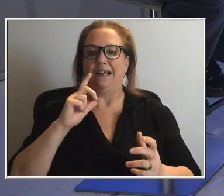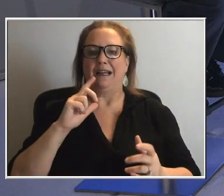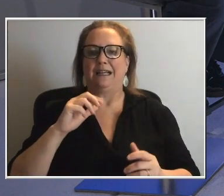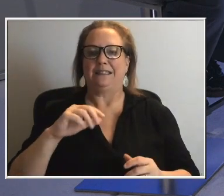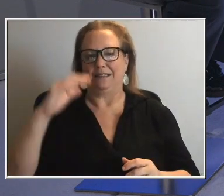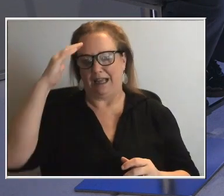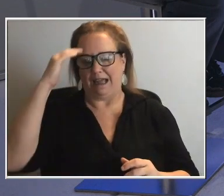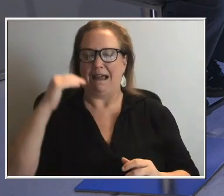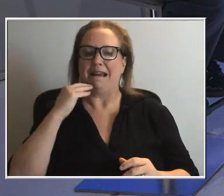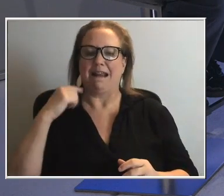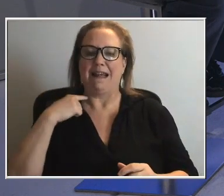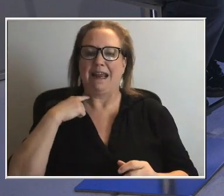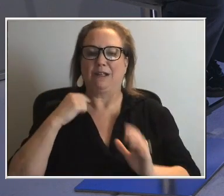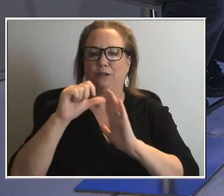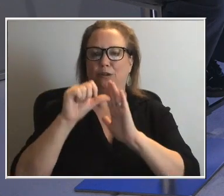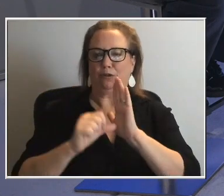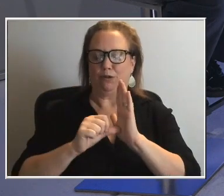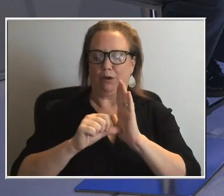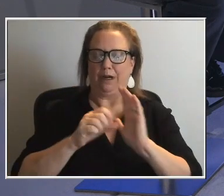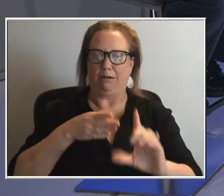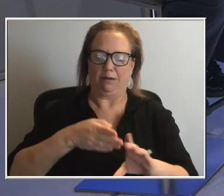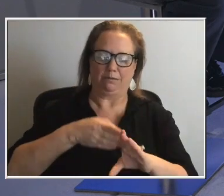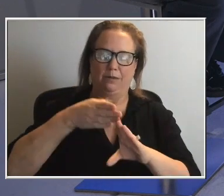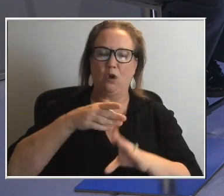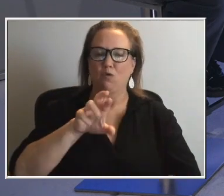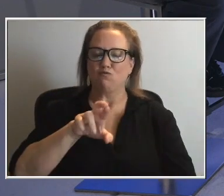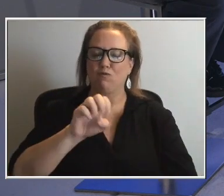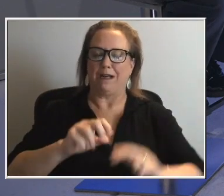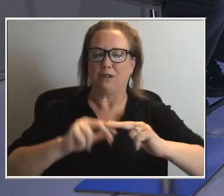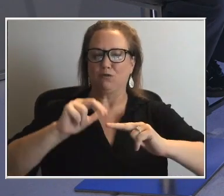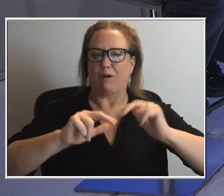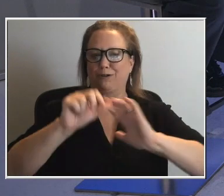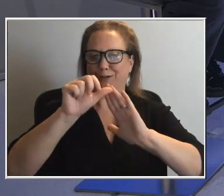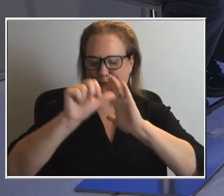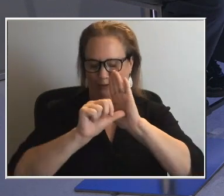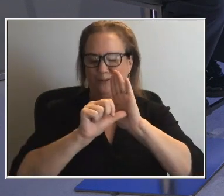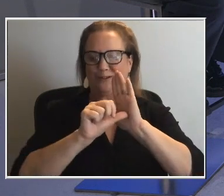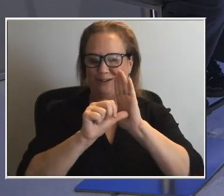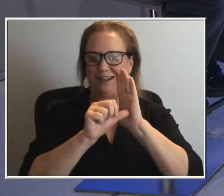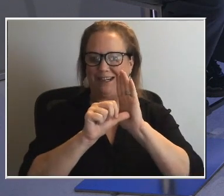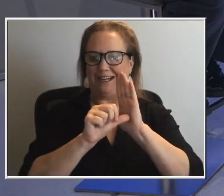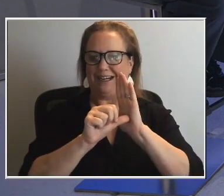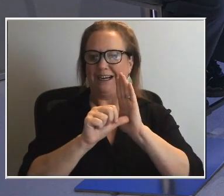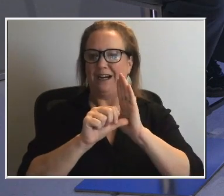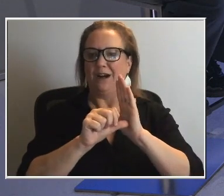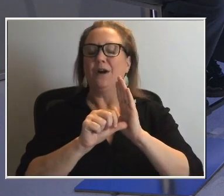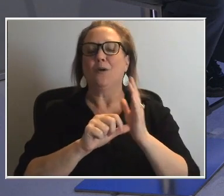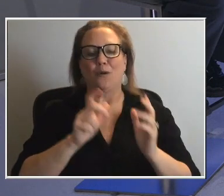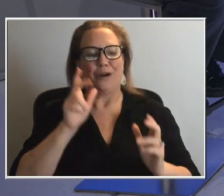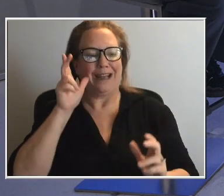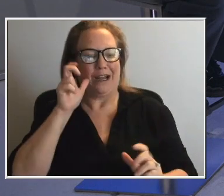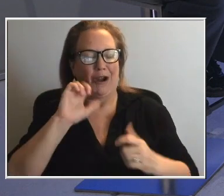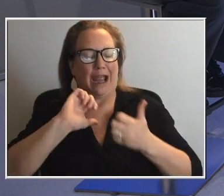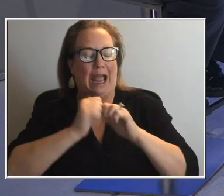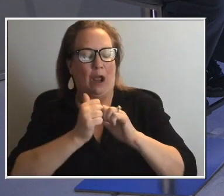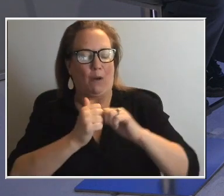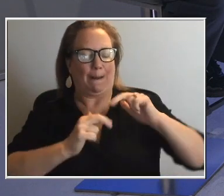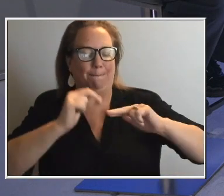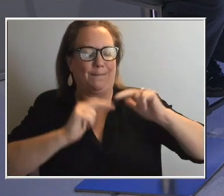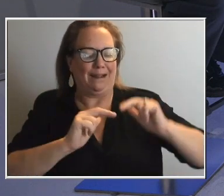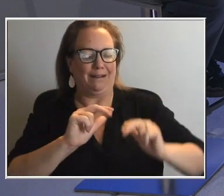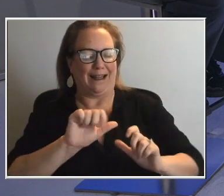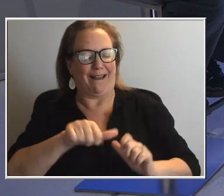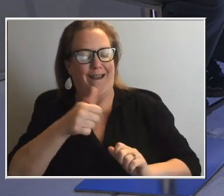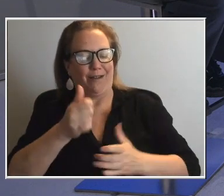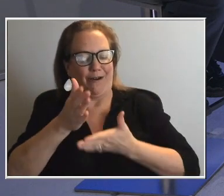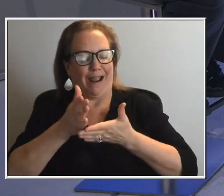oncologist with a special interest in reconstruction surgery. We're going to hear how he rebuilt that other half of